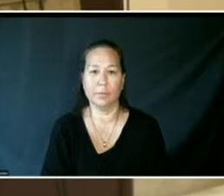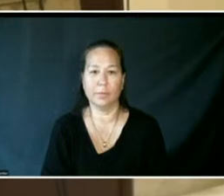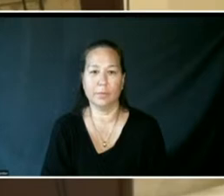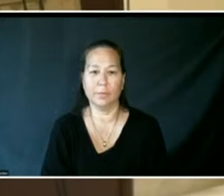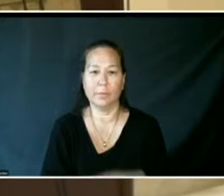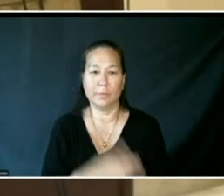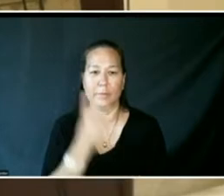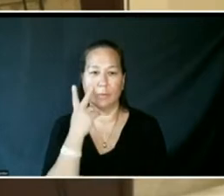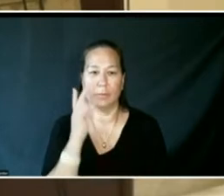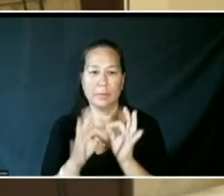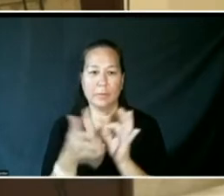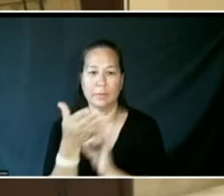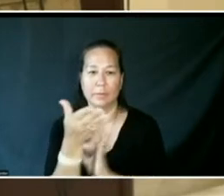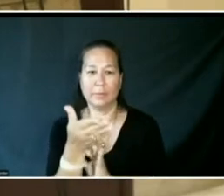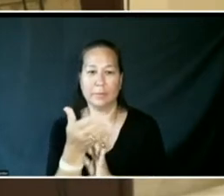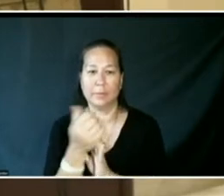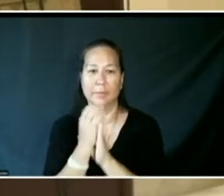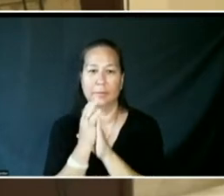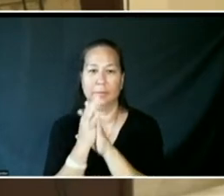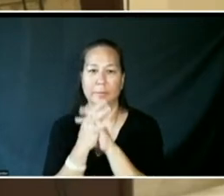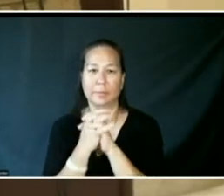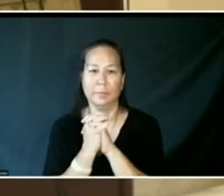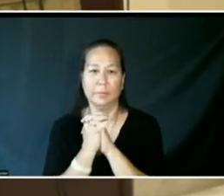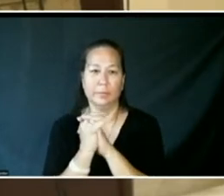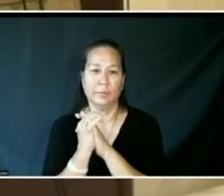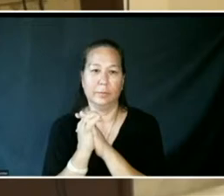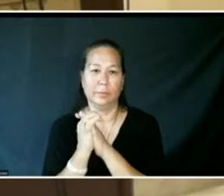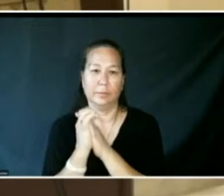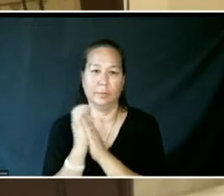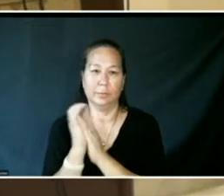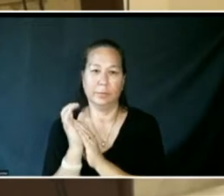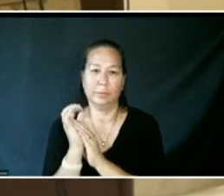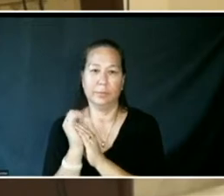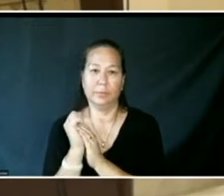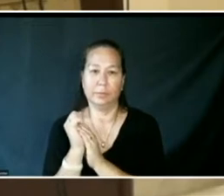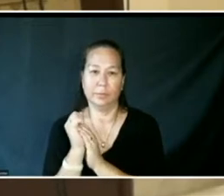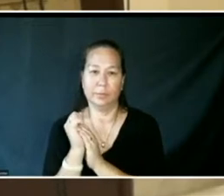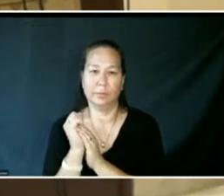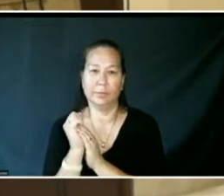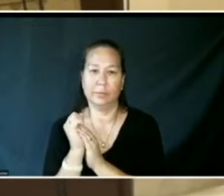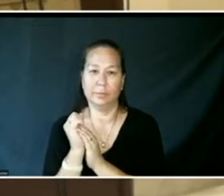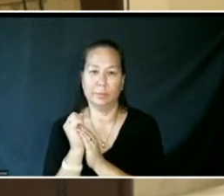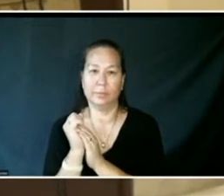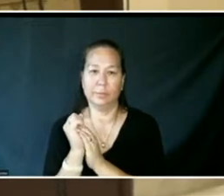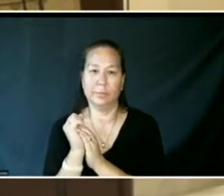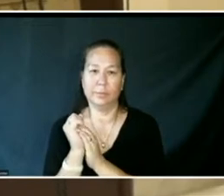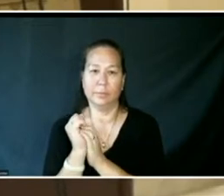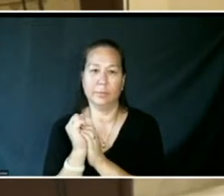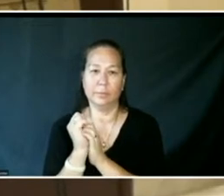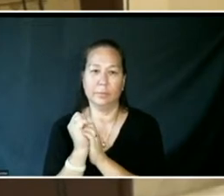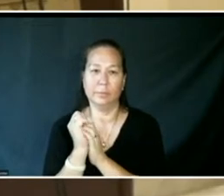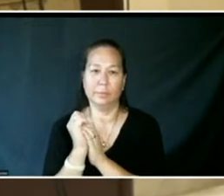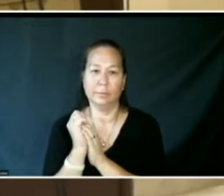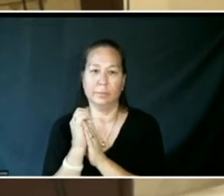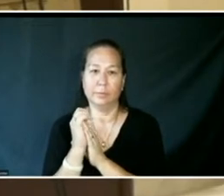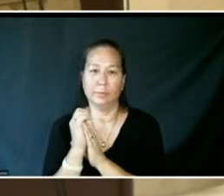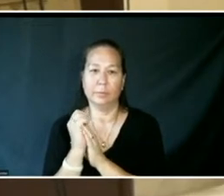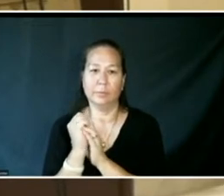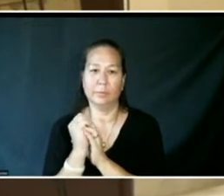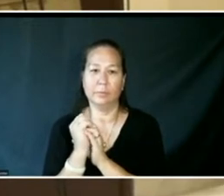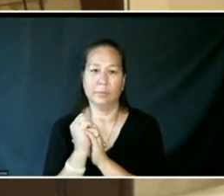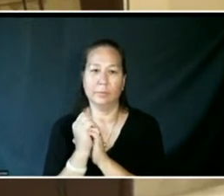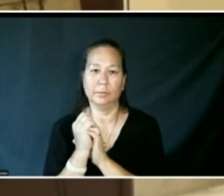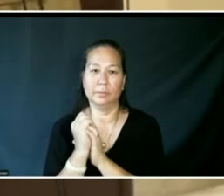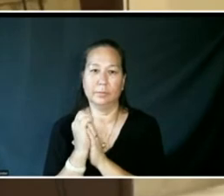have the rights to go through the courts. What you don't have the ability to do, and you need to step up and say this, is stop inspiring people to commit potential acts of